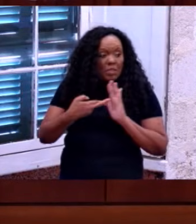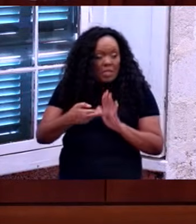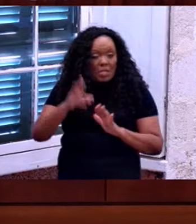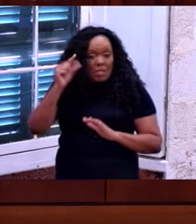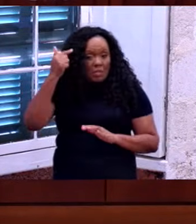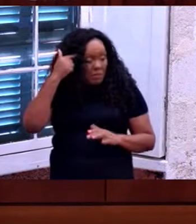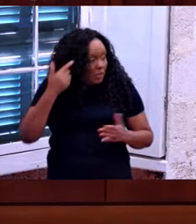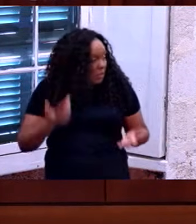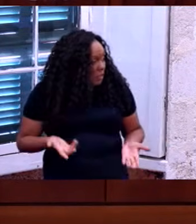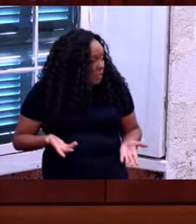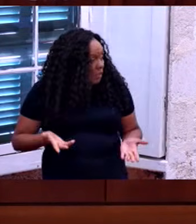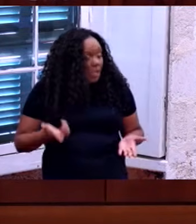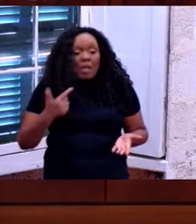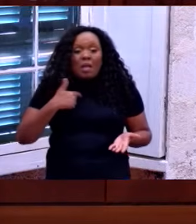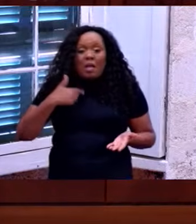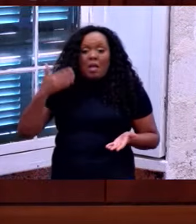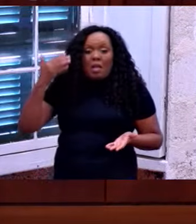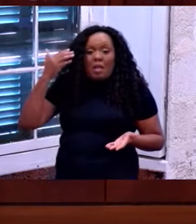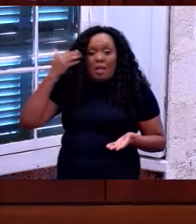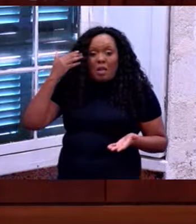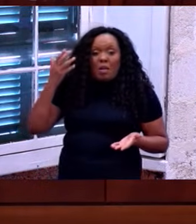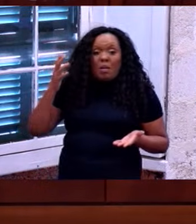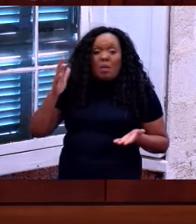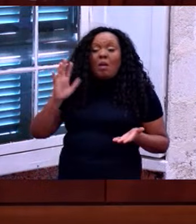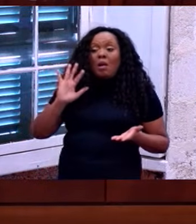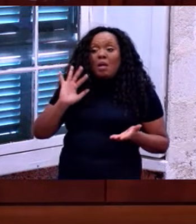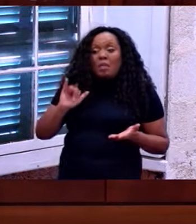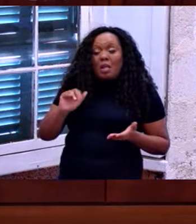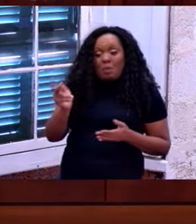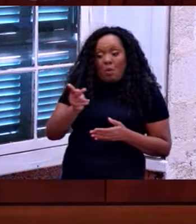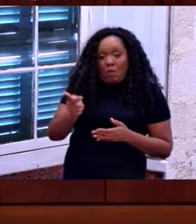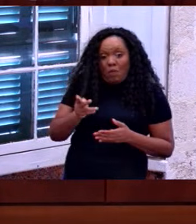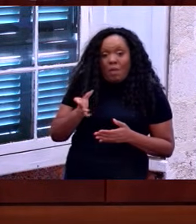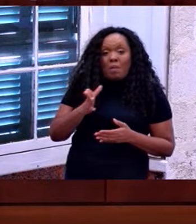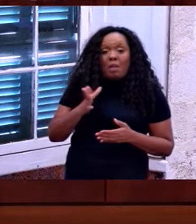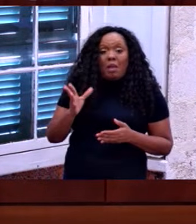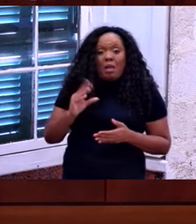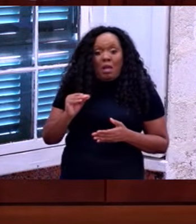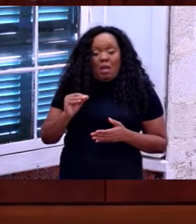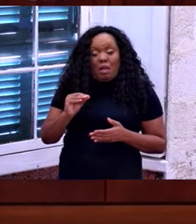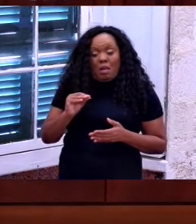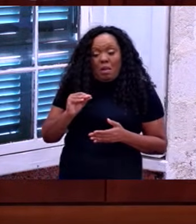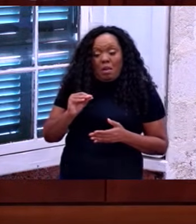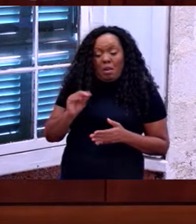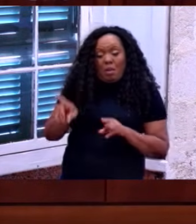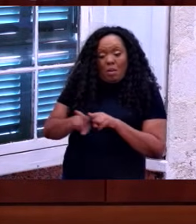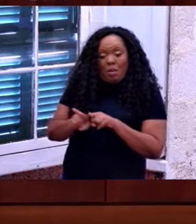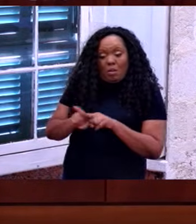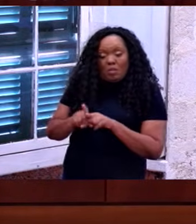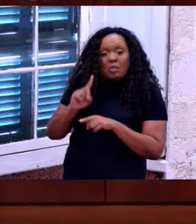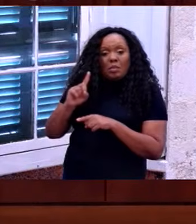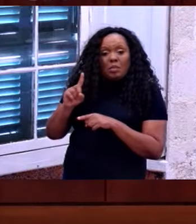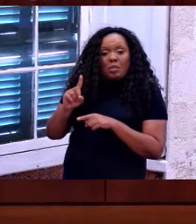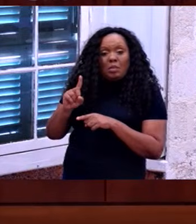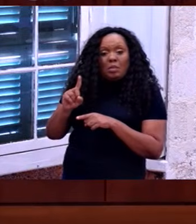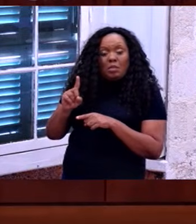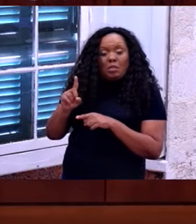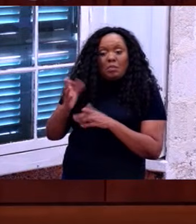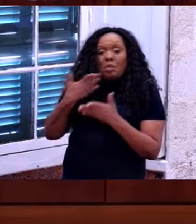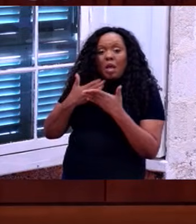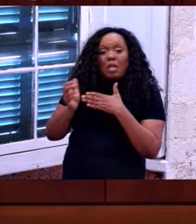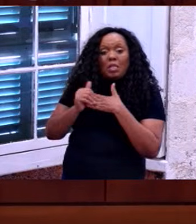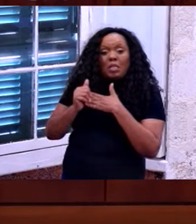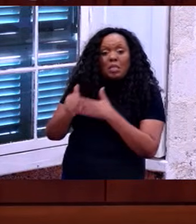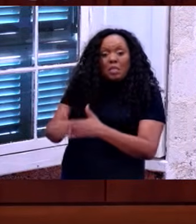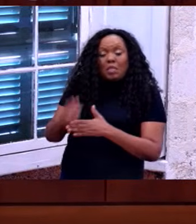PRC that is being debated here today, and the leadership that Senator Nichols has brought to this chamber, especially as it relates